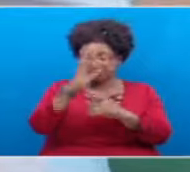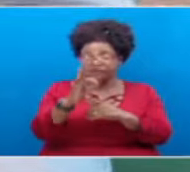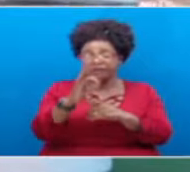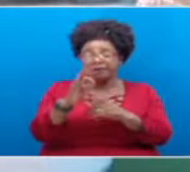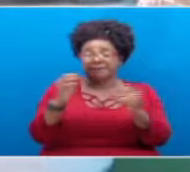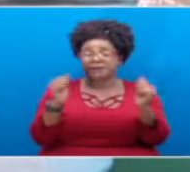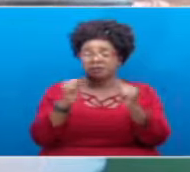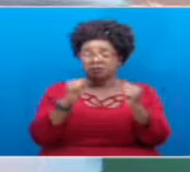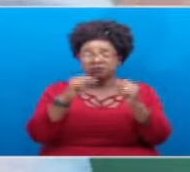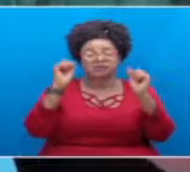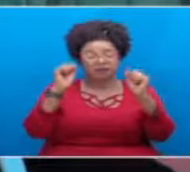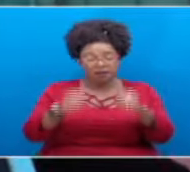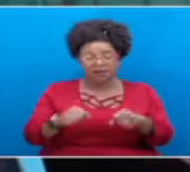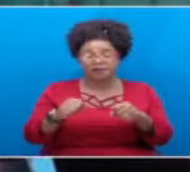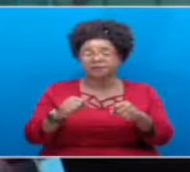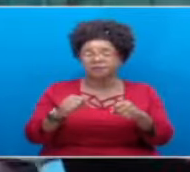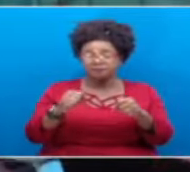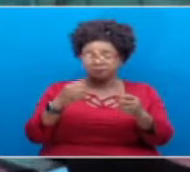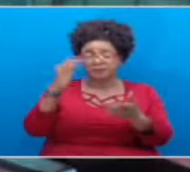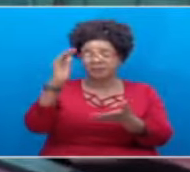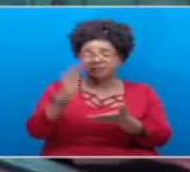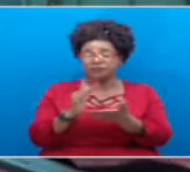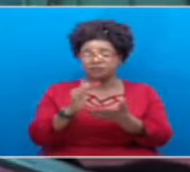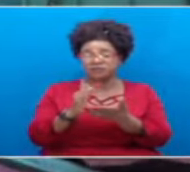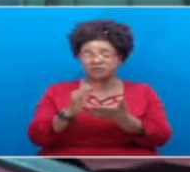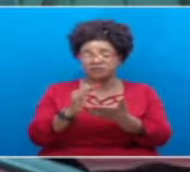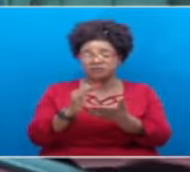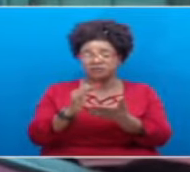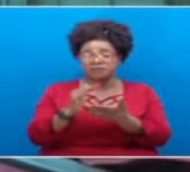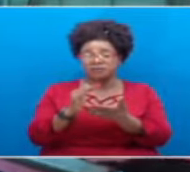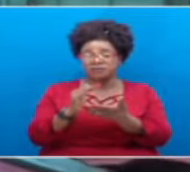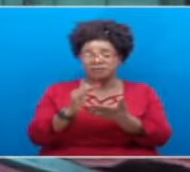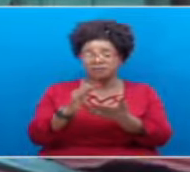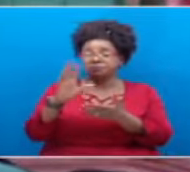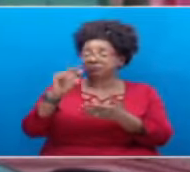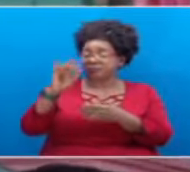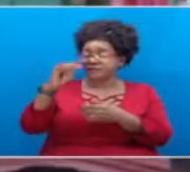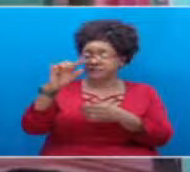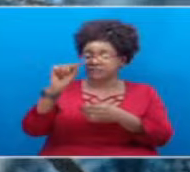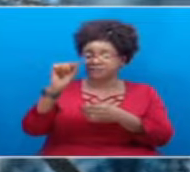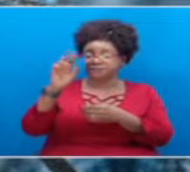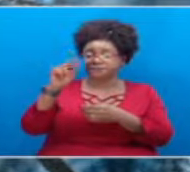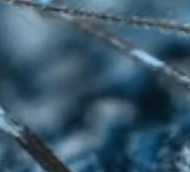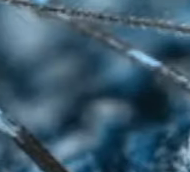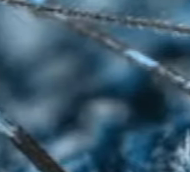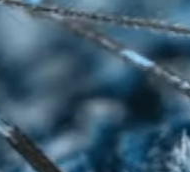will significantly reduce. Bridget Ngona, NTV.